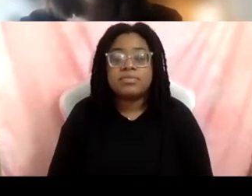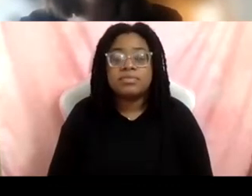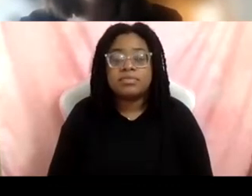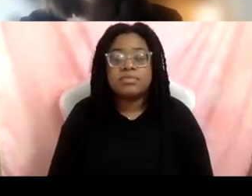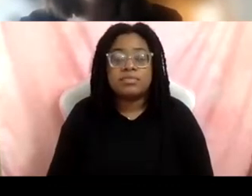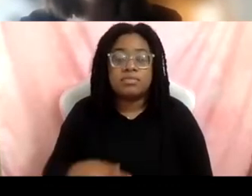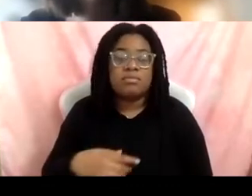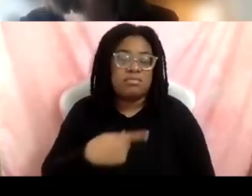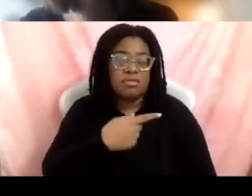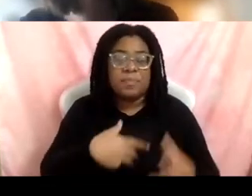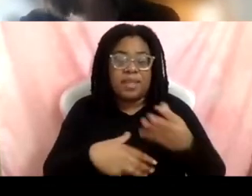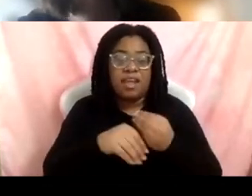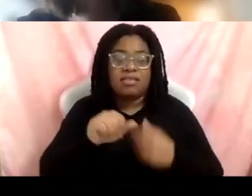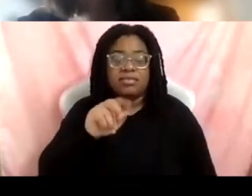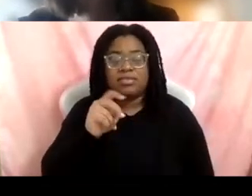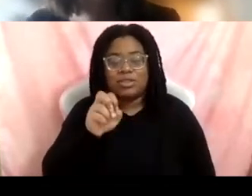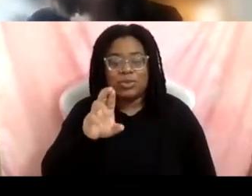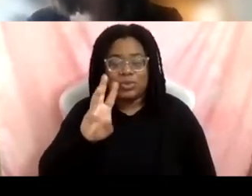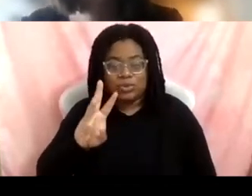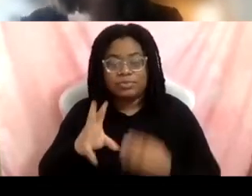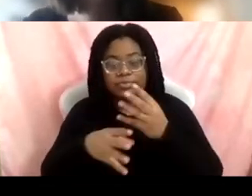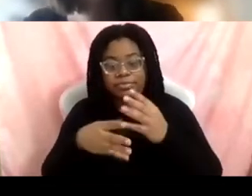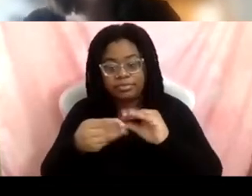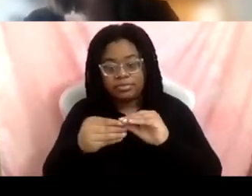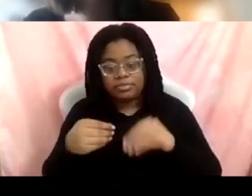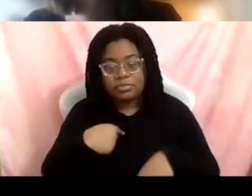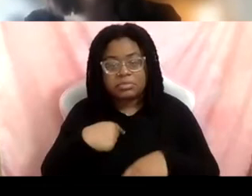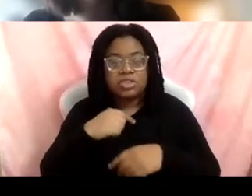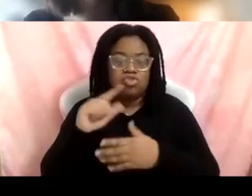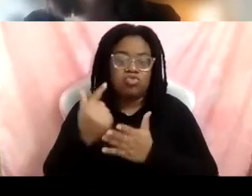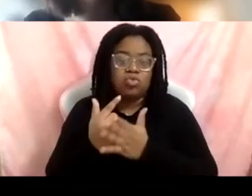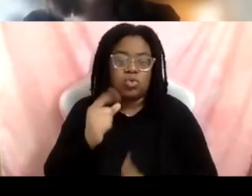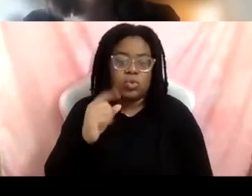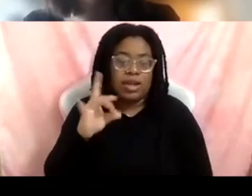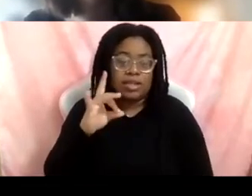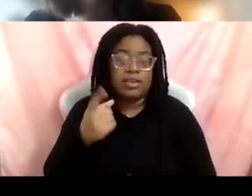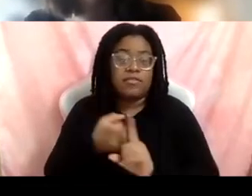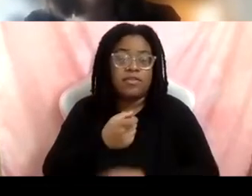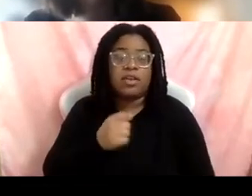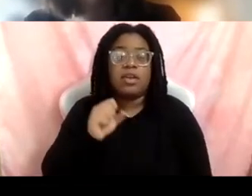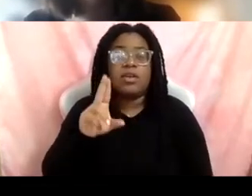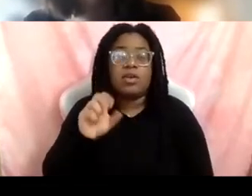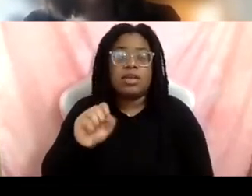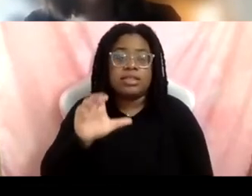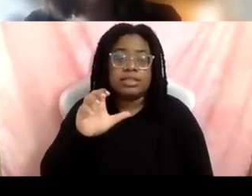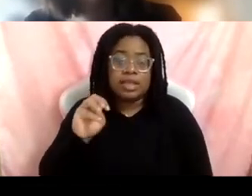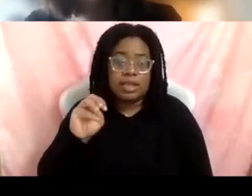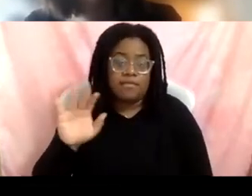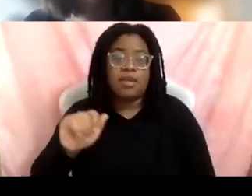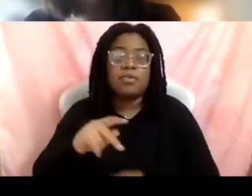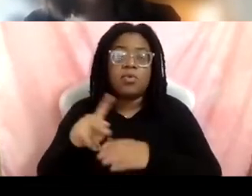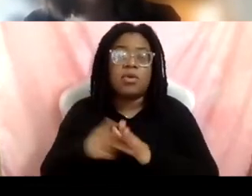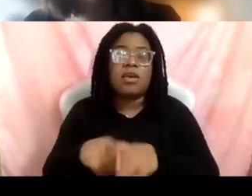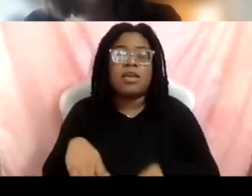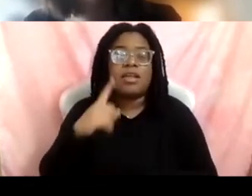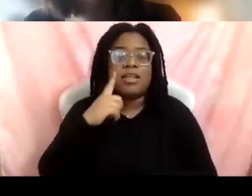I piggyback off of Michael as well. I mean, I graduated 2018 from the USC MFA program. And I think you